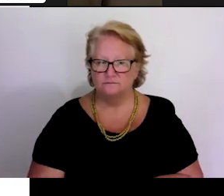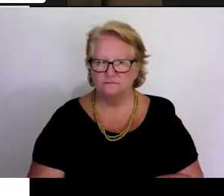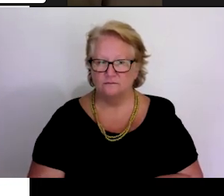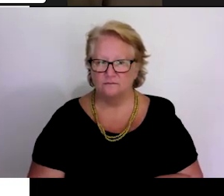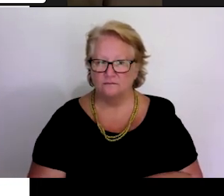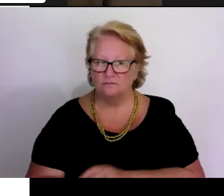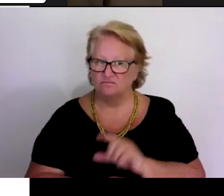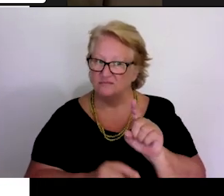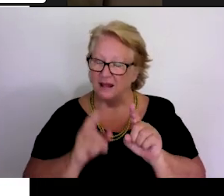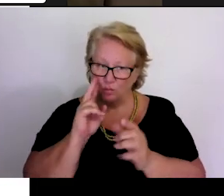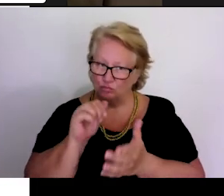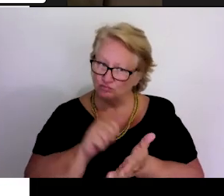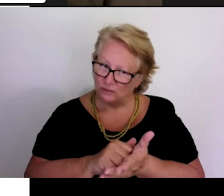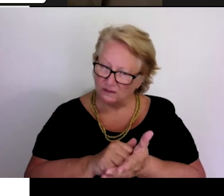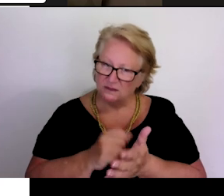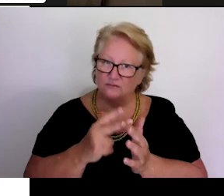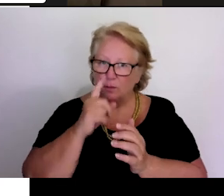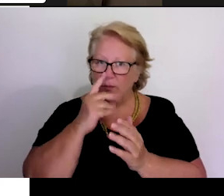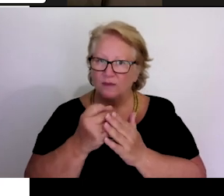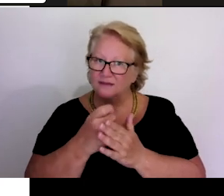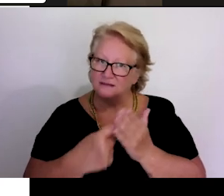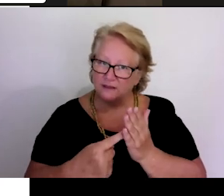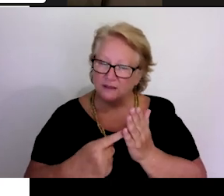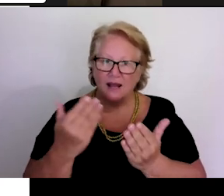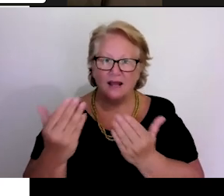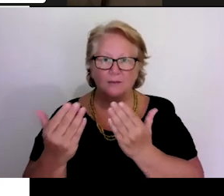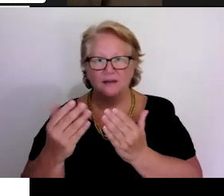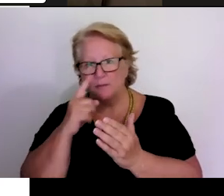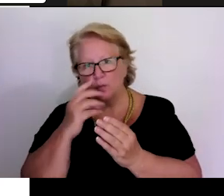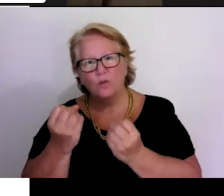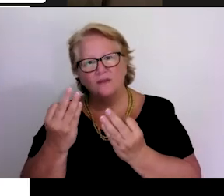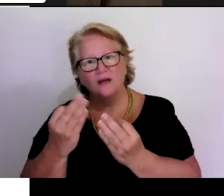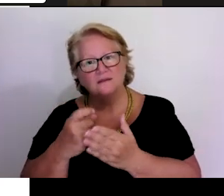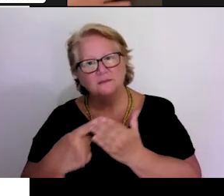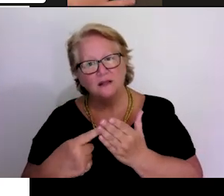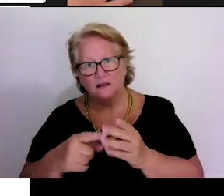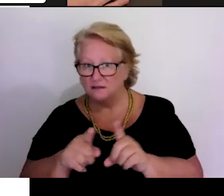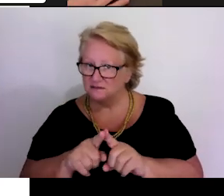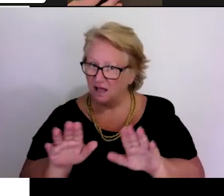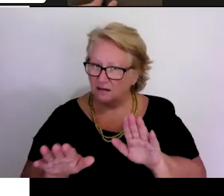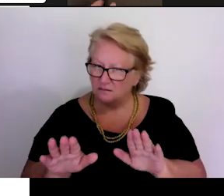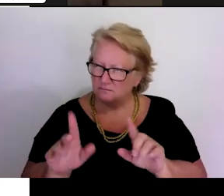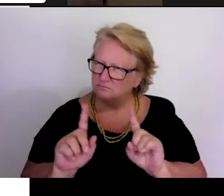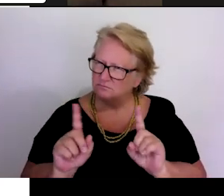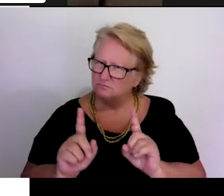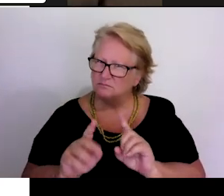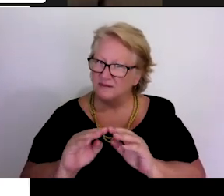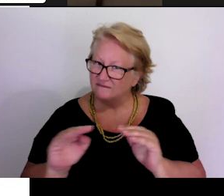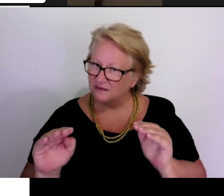look right for people with disability compared to people without disability? Does it look